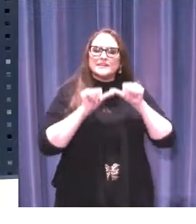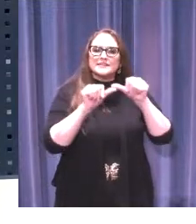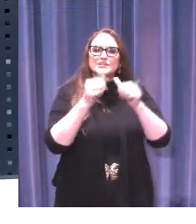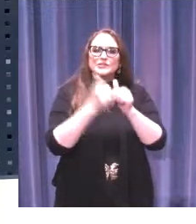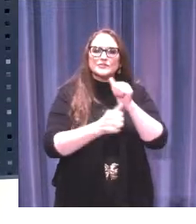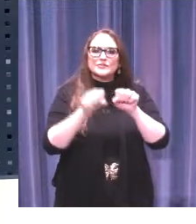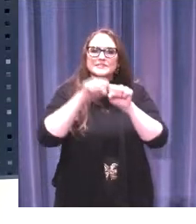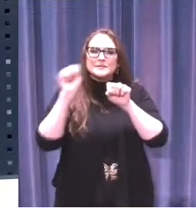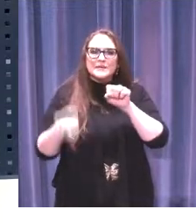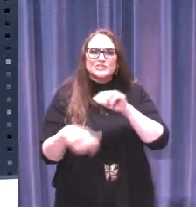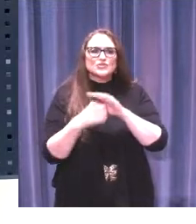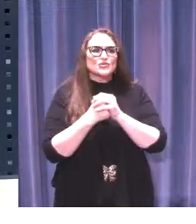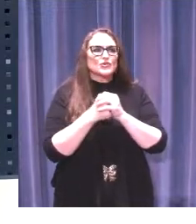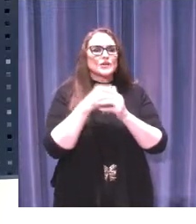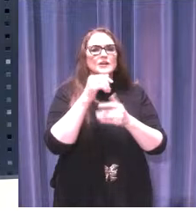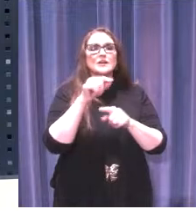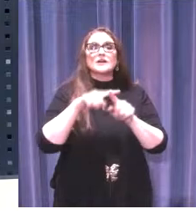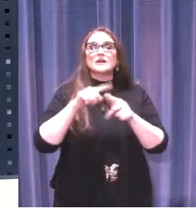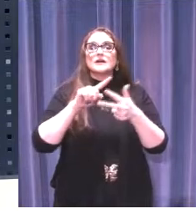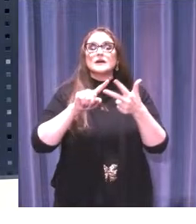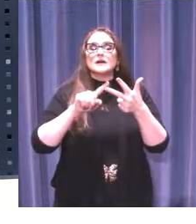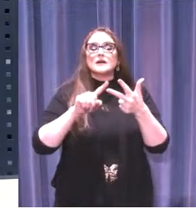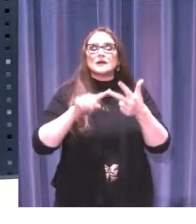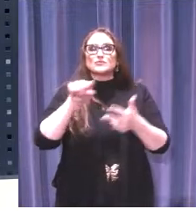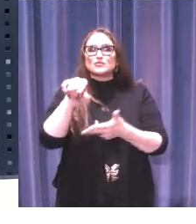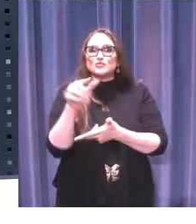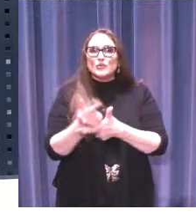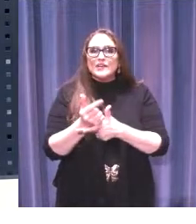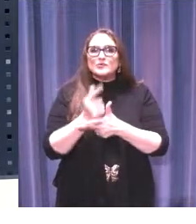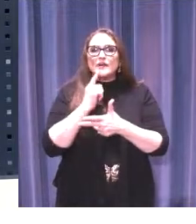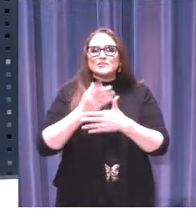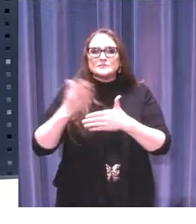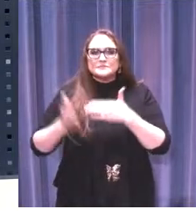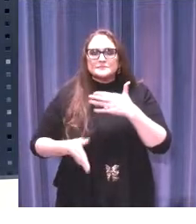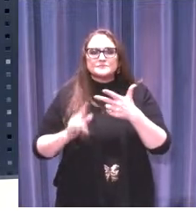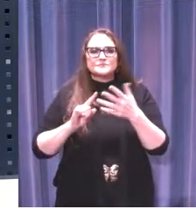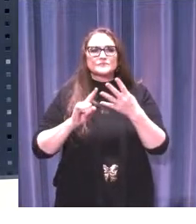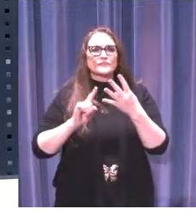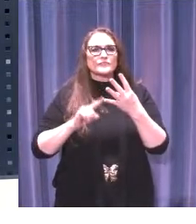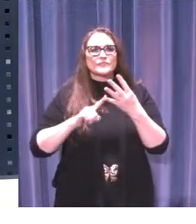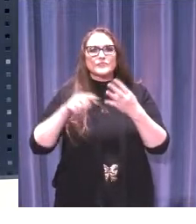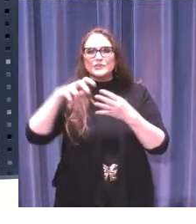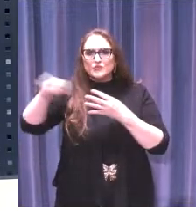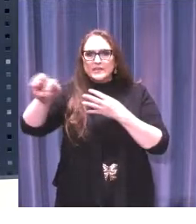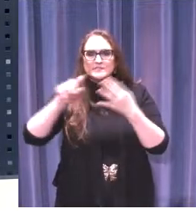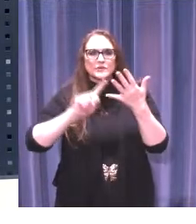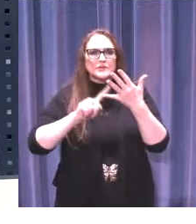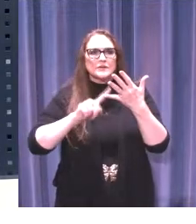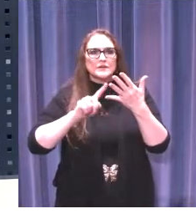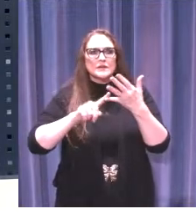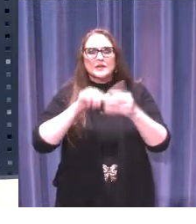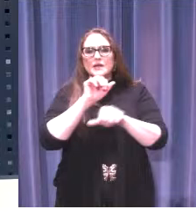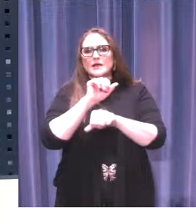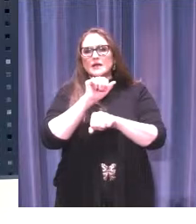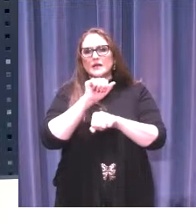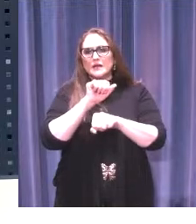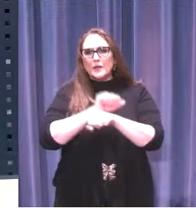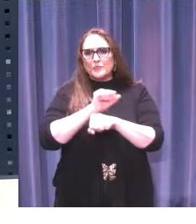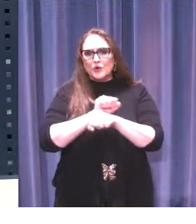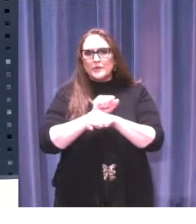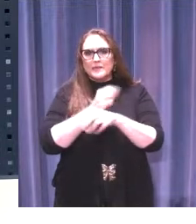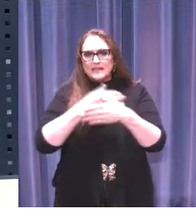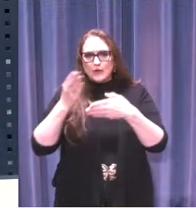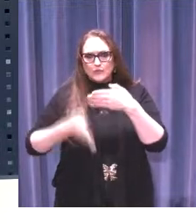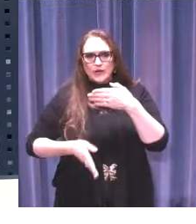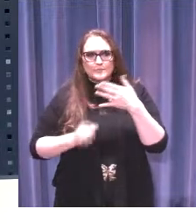the graduation and completion rates, transfer rates, employment outcomes,